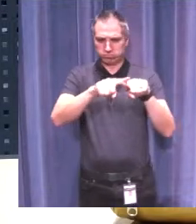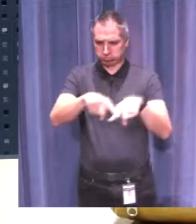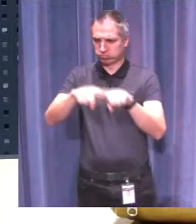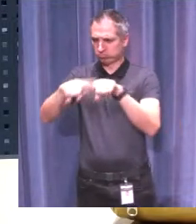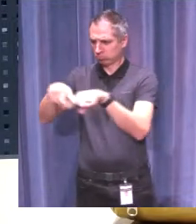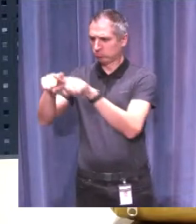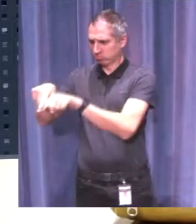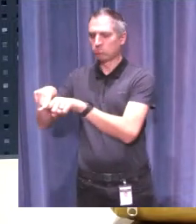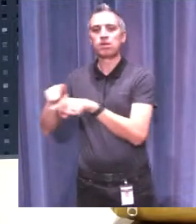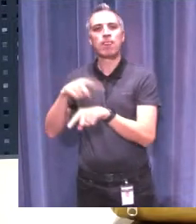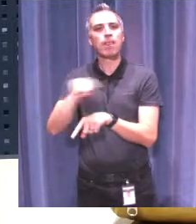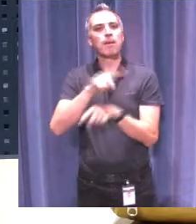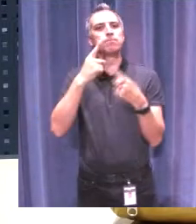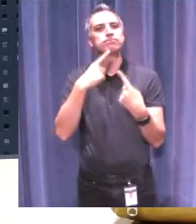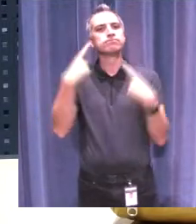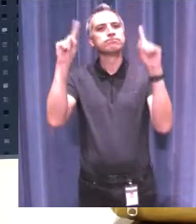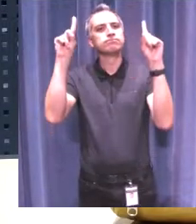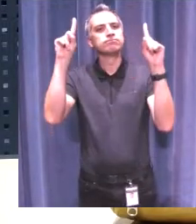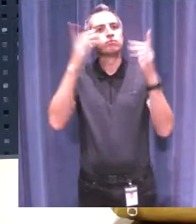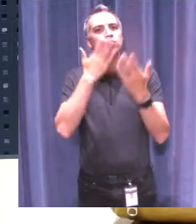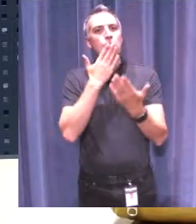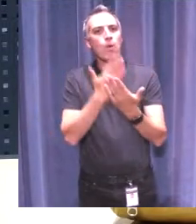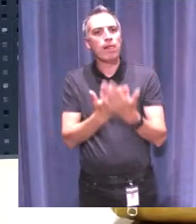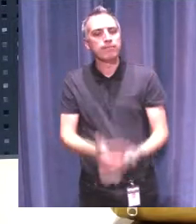it well. And